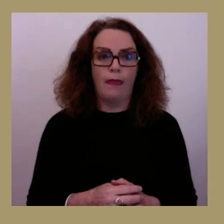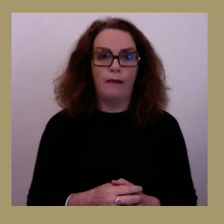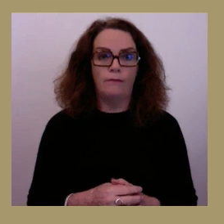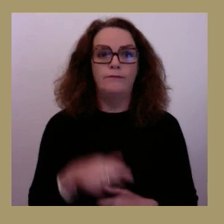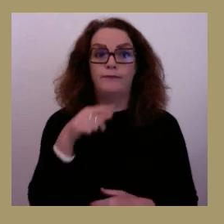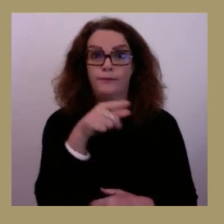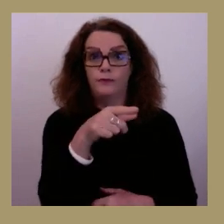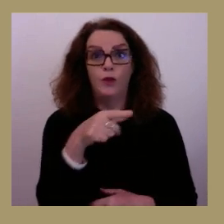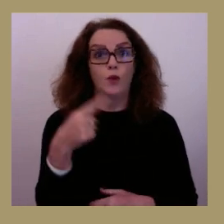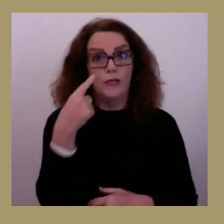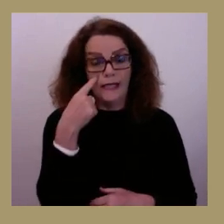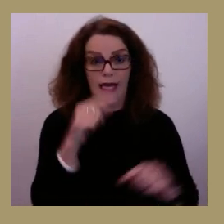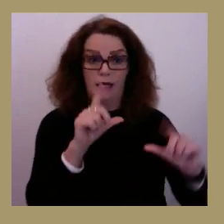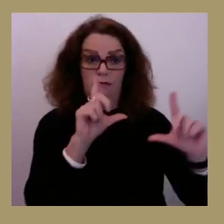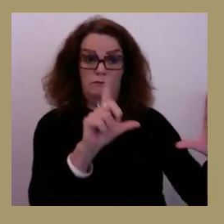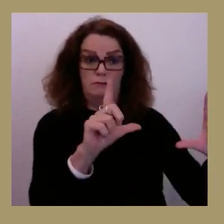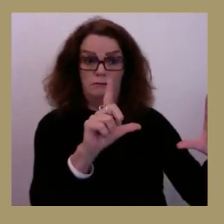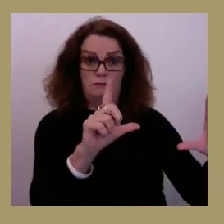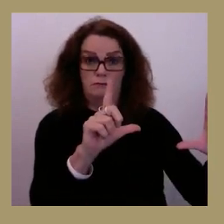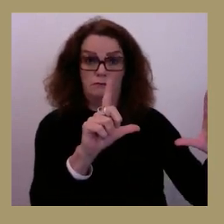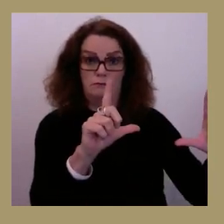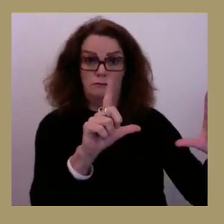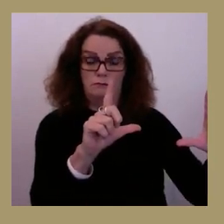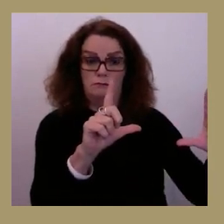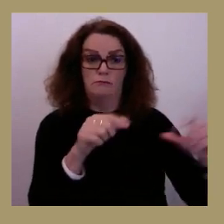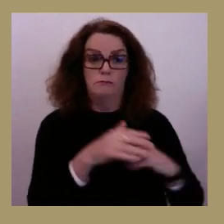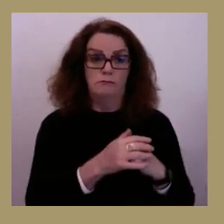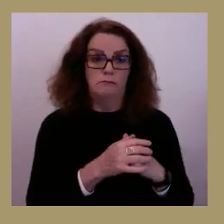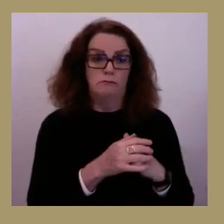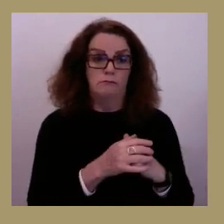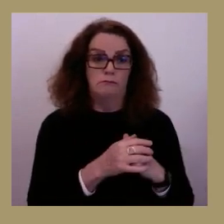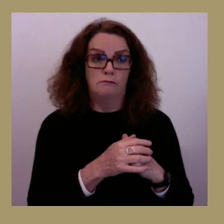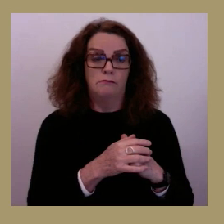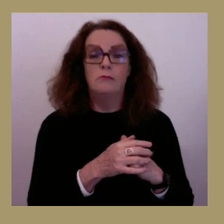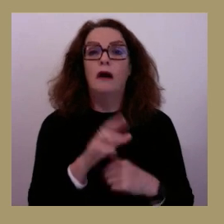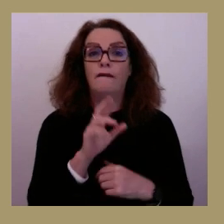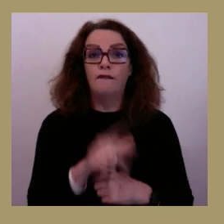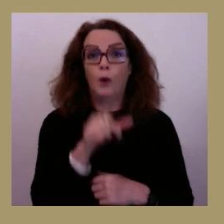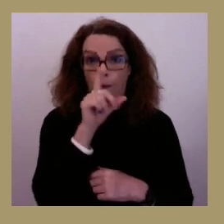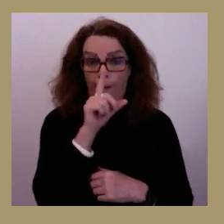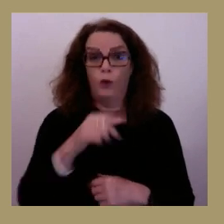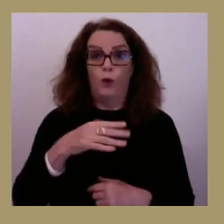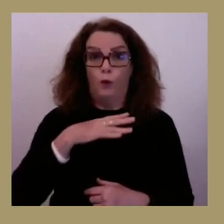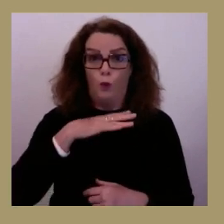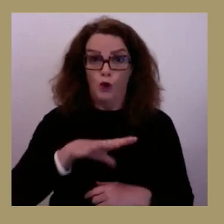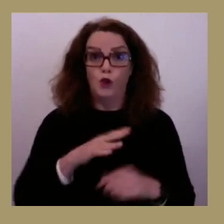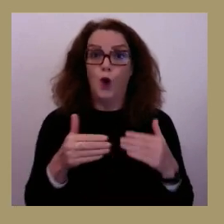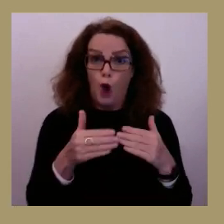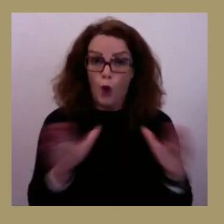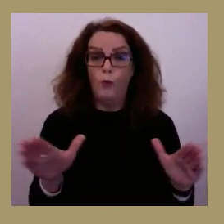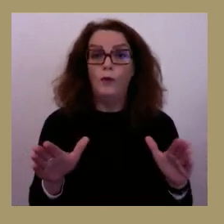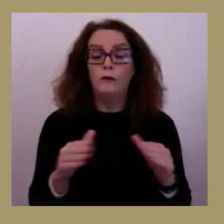see here we have a recording of customers who want to open up the Service Victoria app on the smartphone. So I'll just press